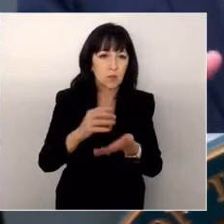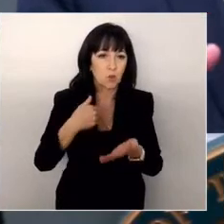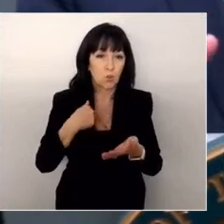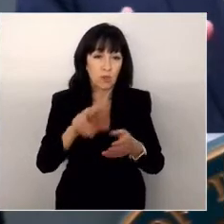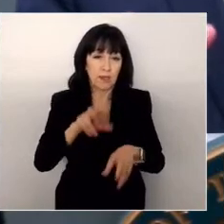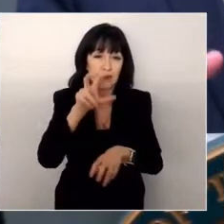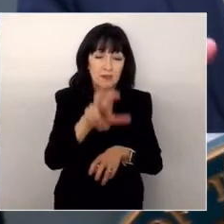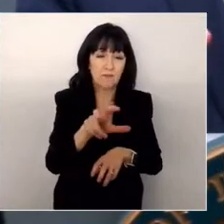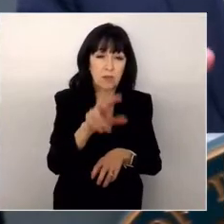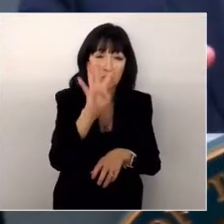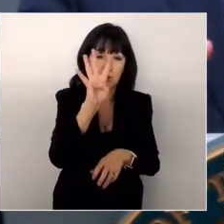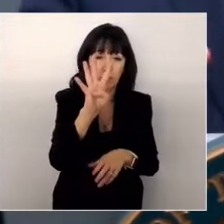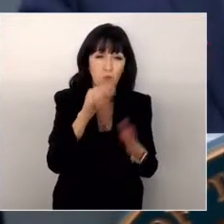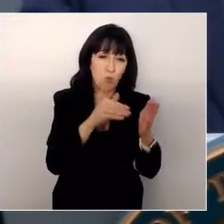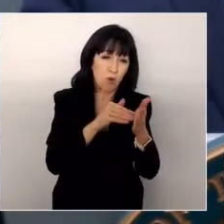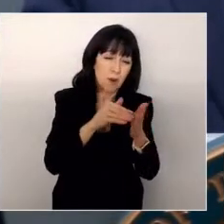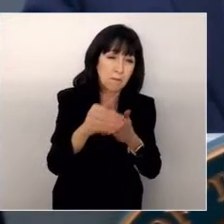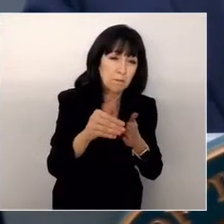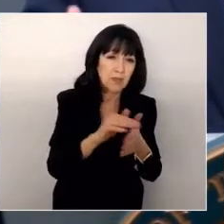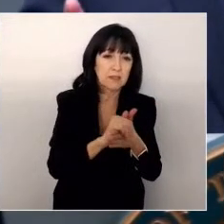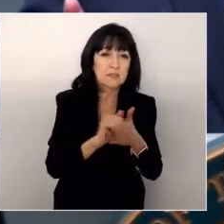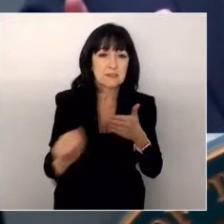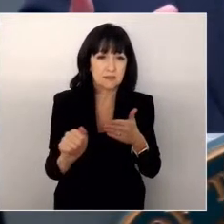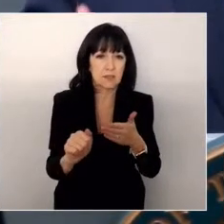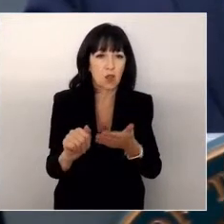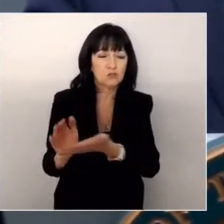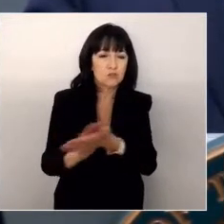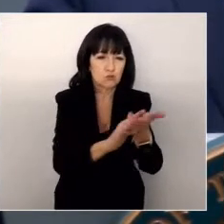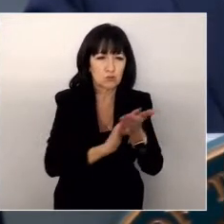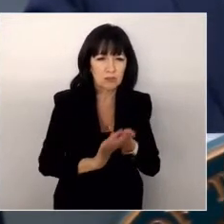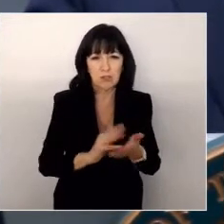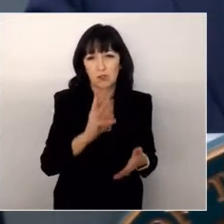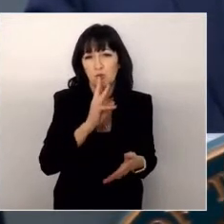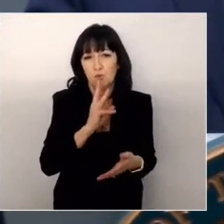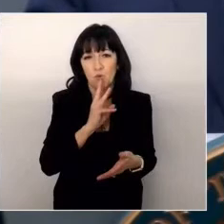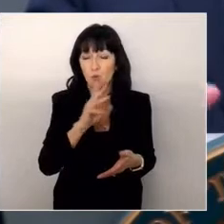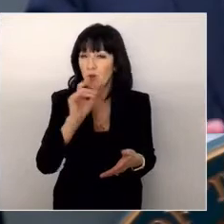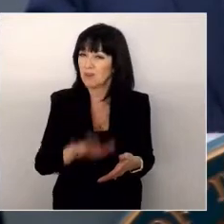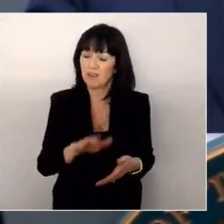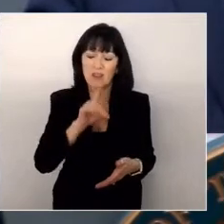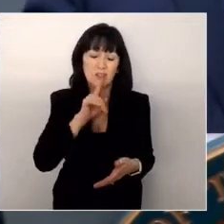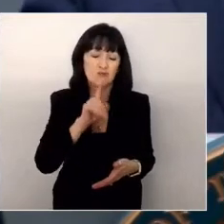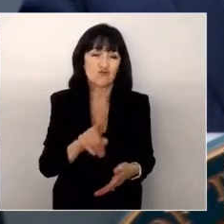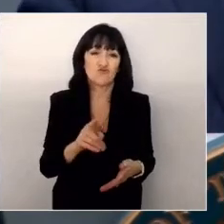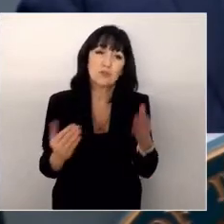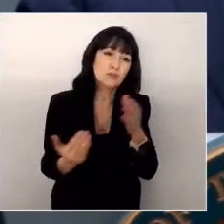million in Delaware's clean water infrastructure. That is a really big deal.